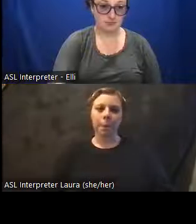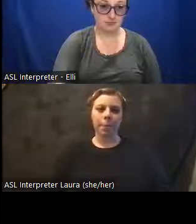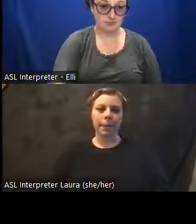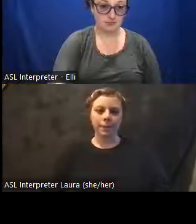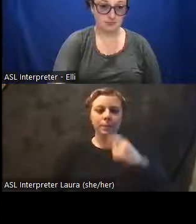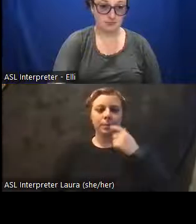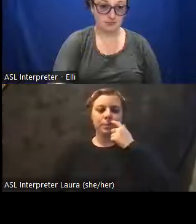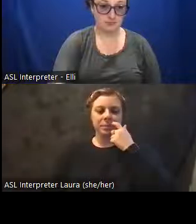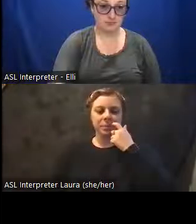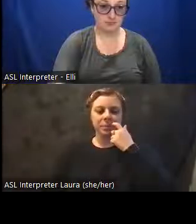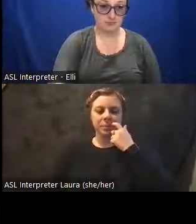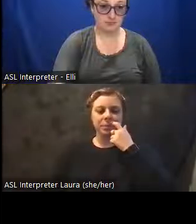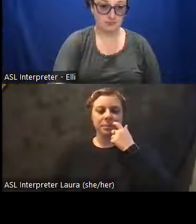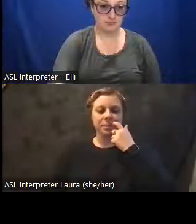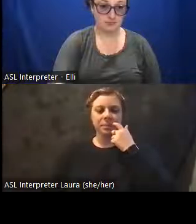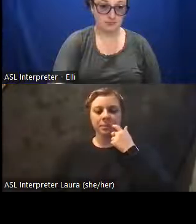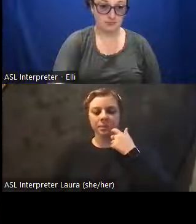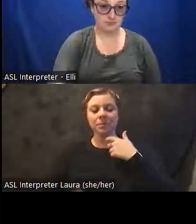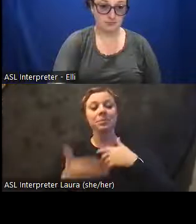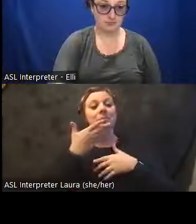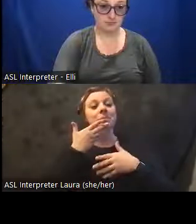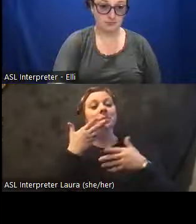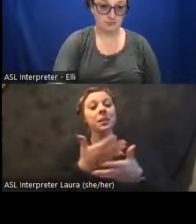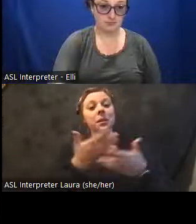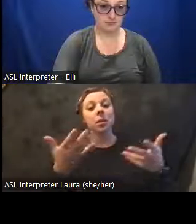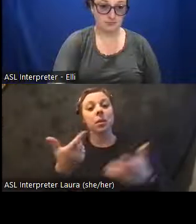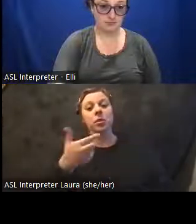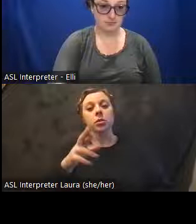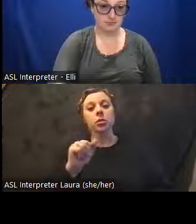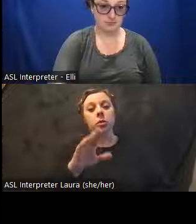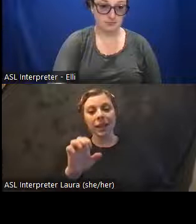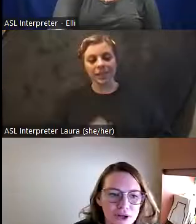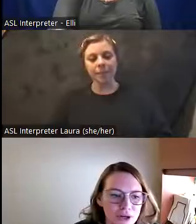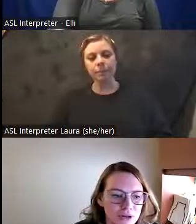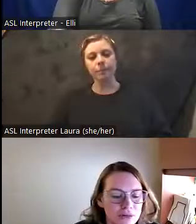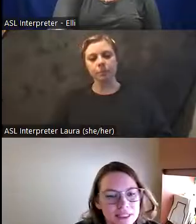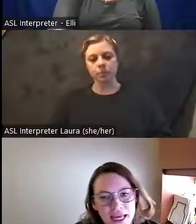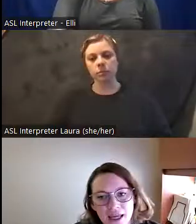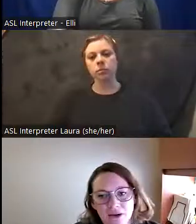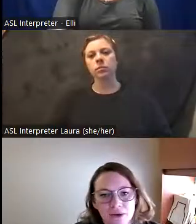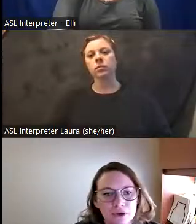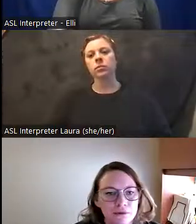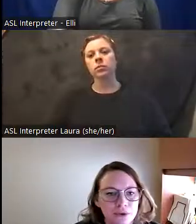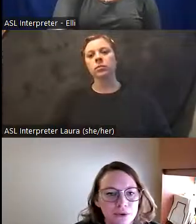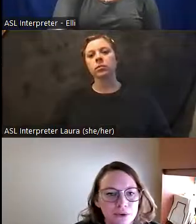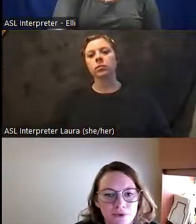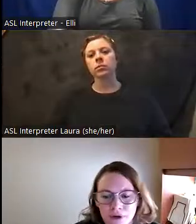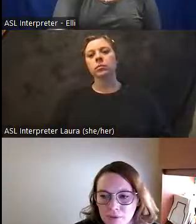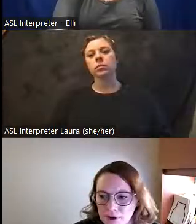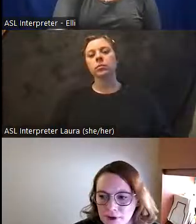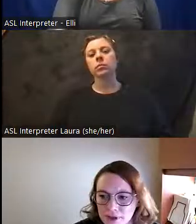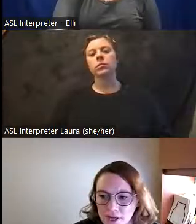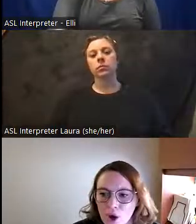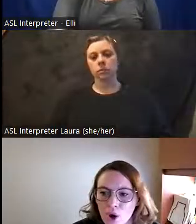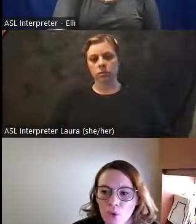All right. Well, thank you so much, Grace. So I am today going to review